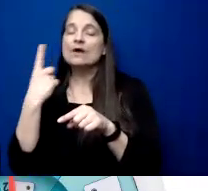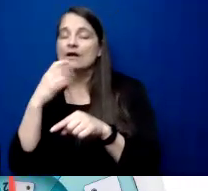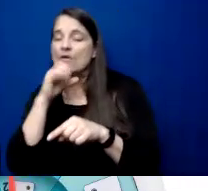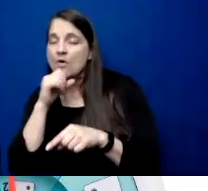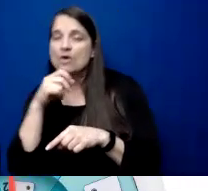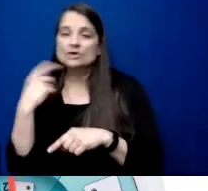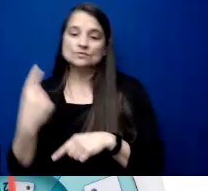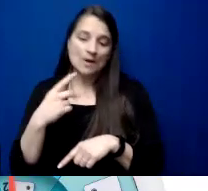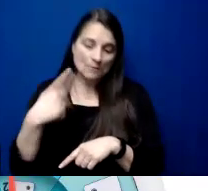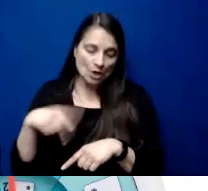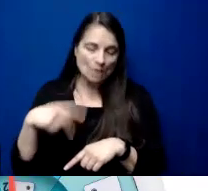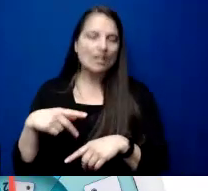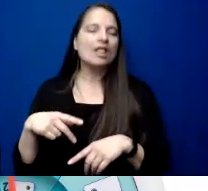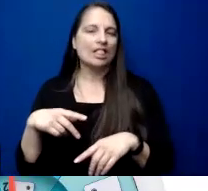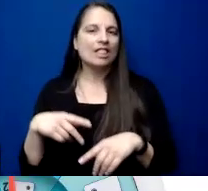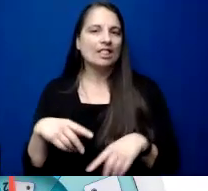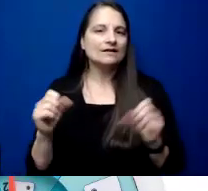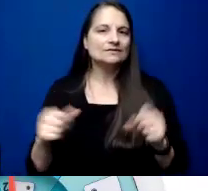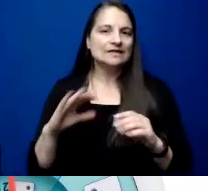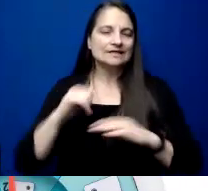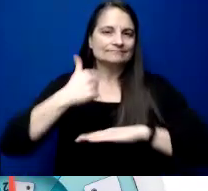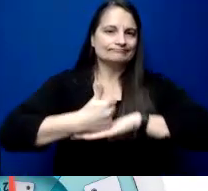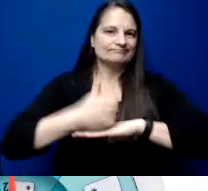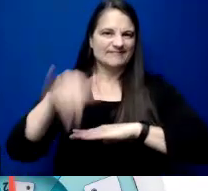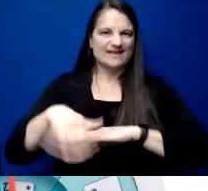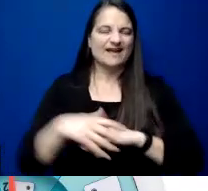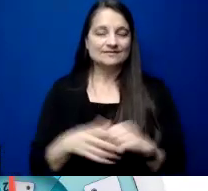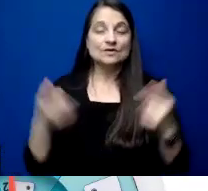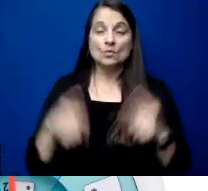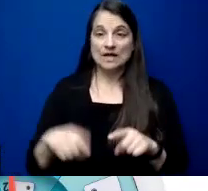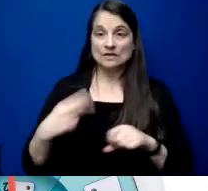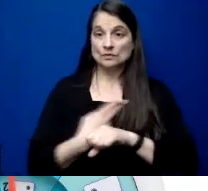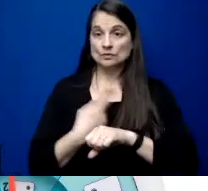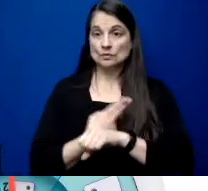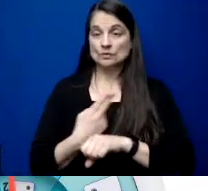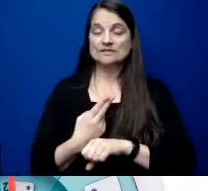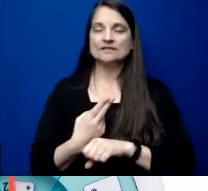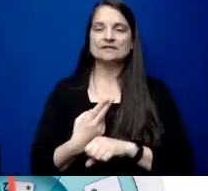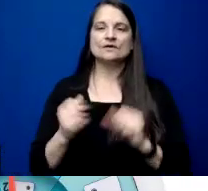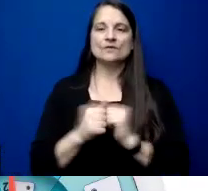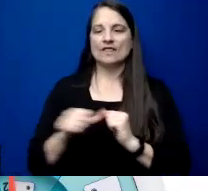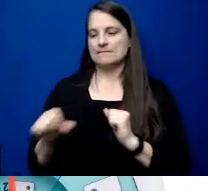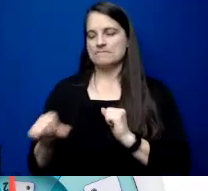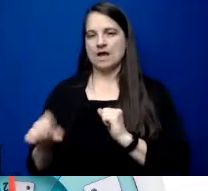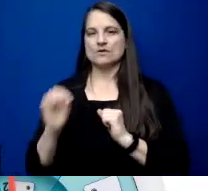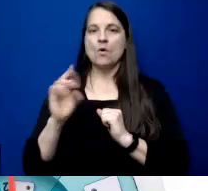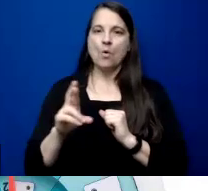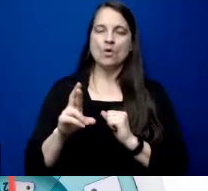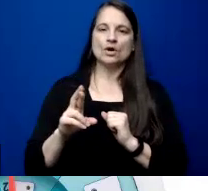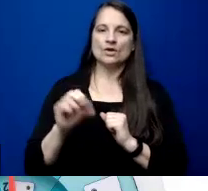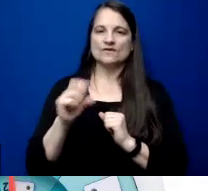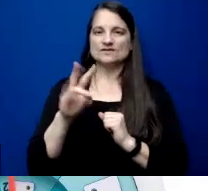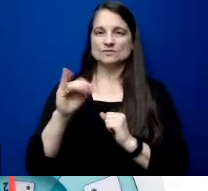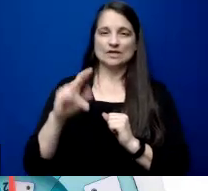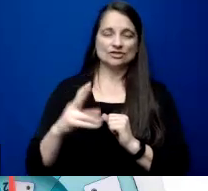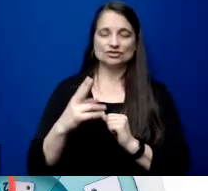and so on, and divide it up that way so that when you activate it, whether with the built-in button or with the switch that works best for